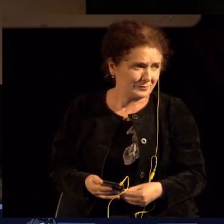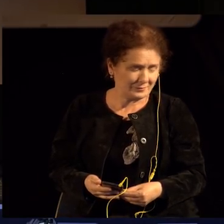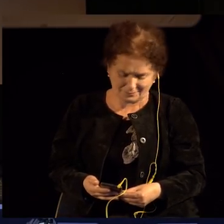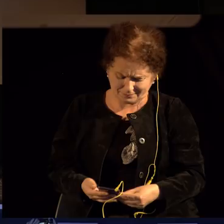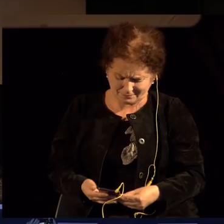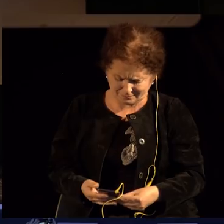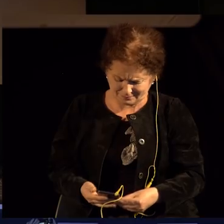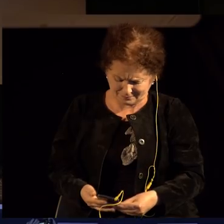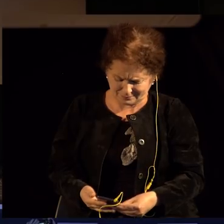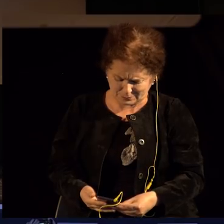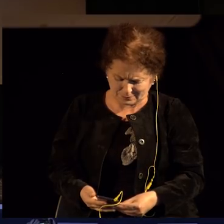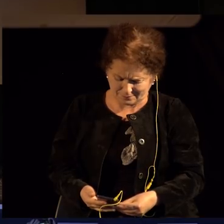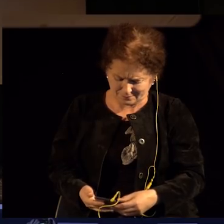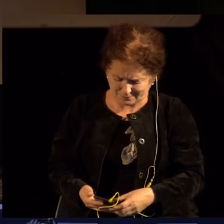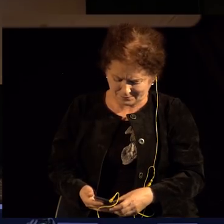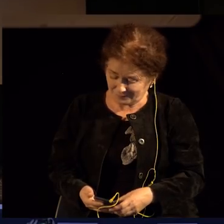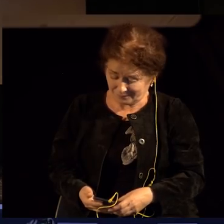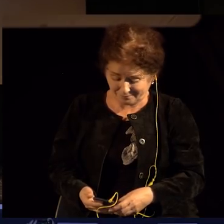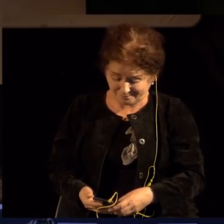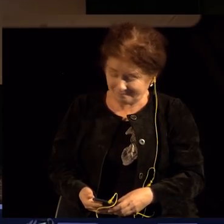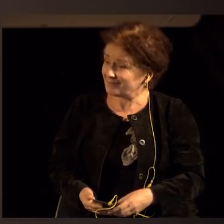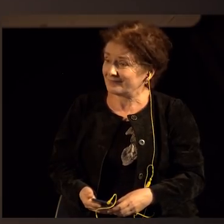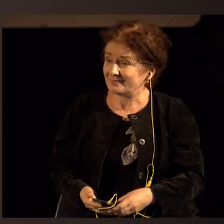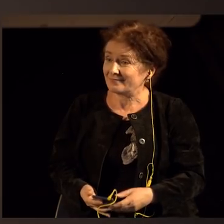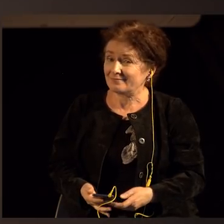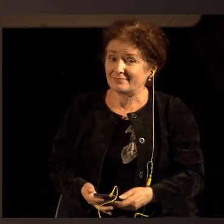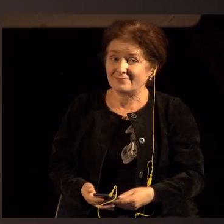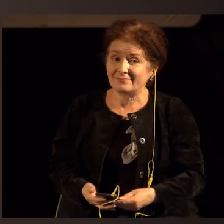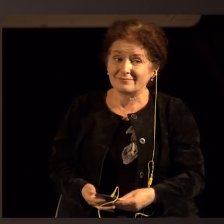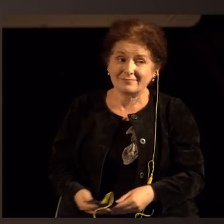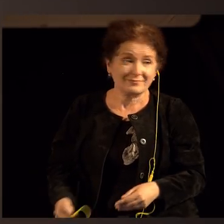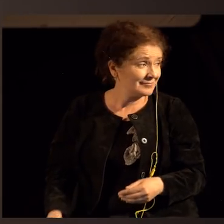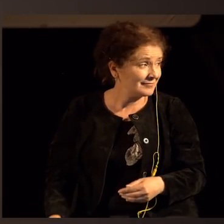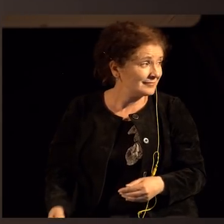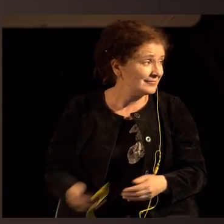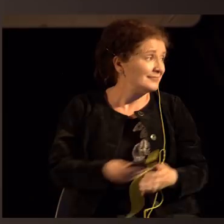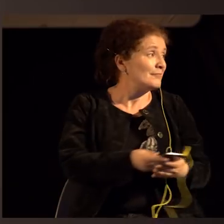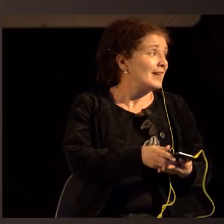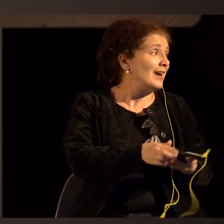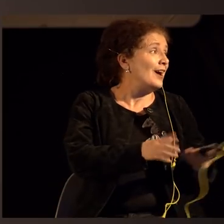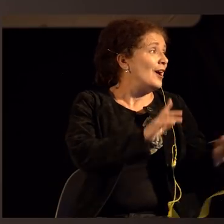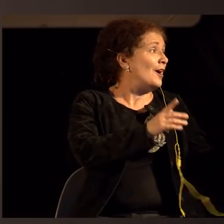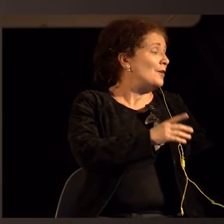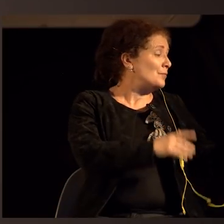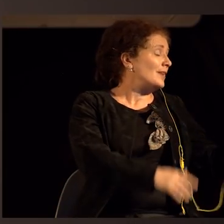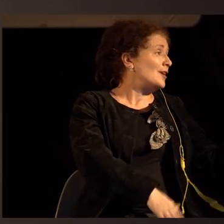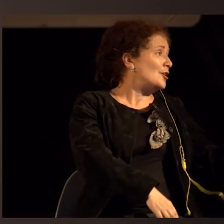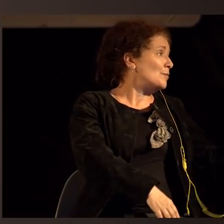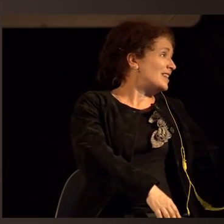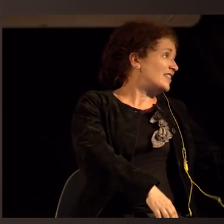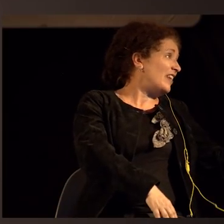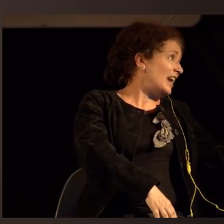approach and pleasure. So apparently this is something that's very difficult to talk about pleasure and